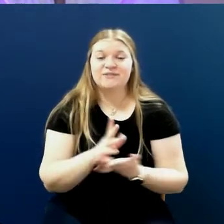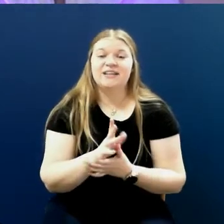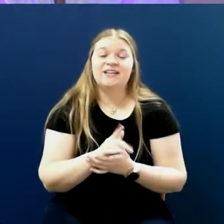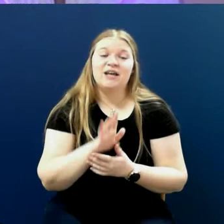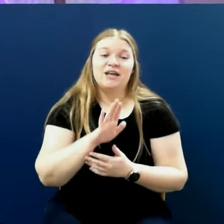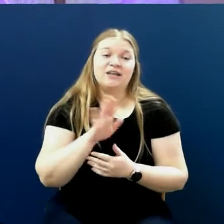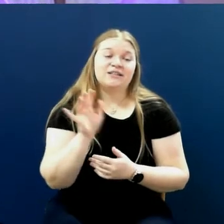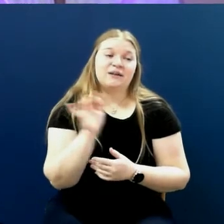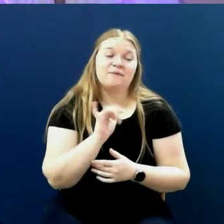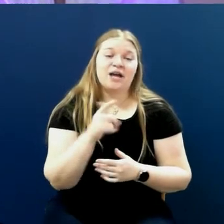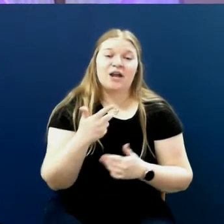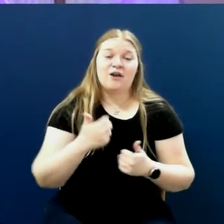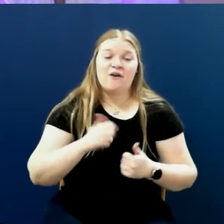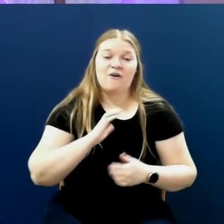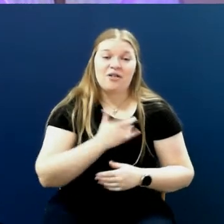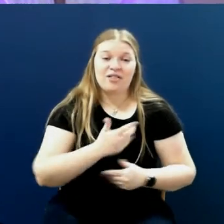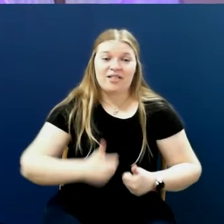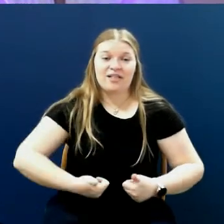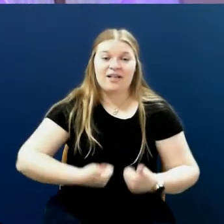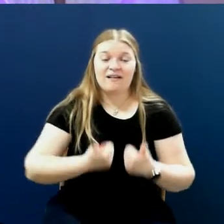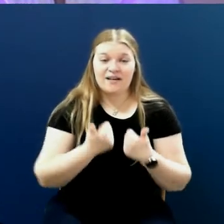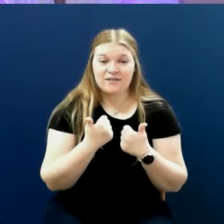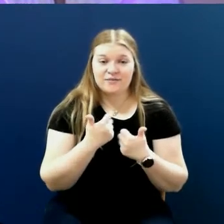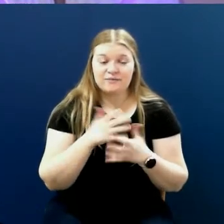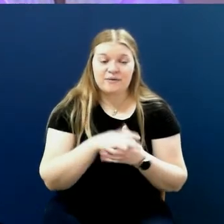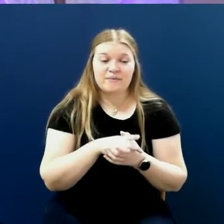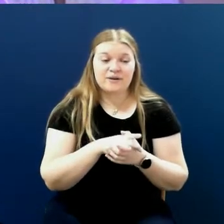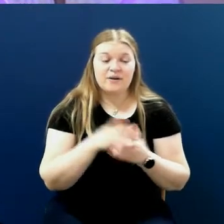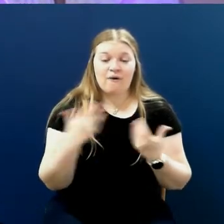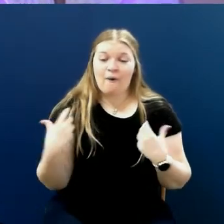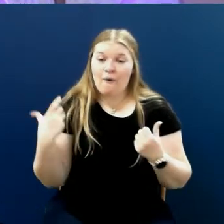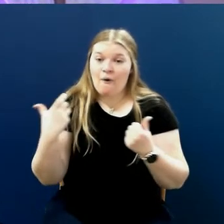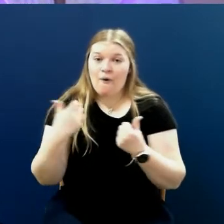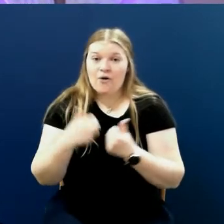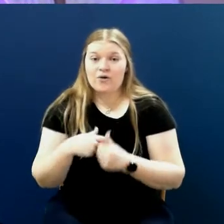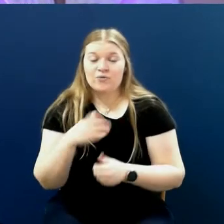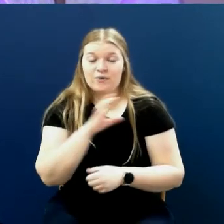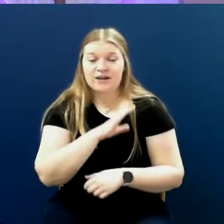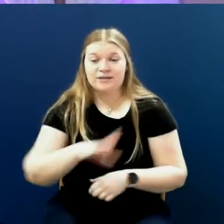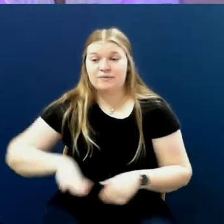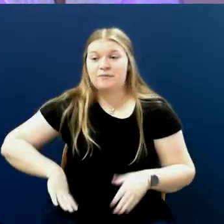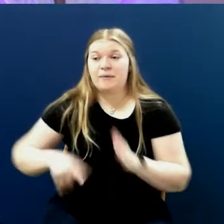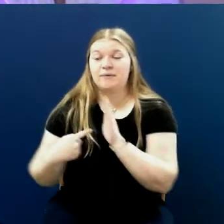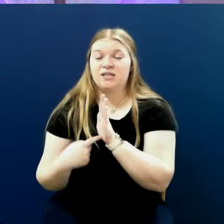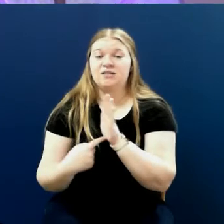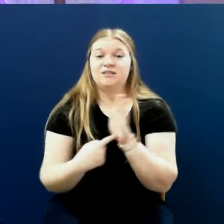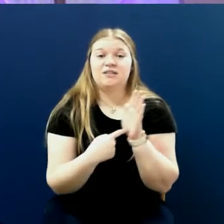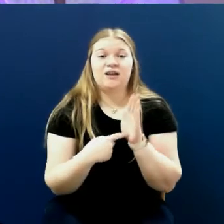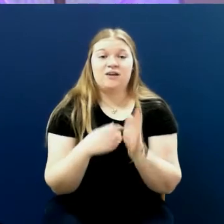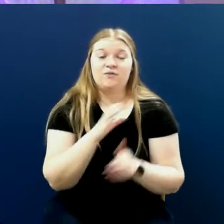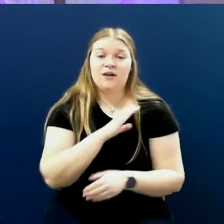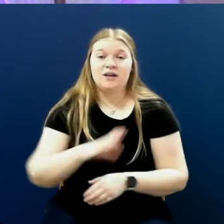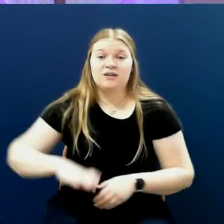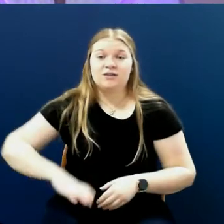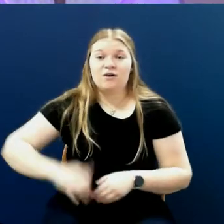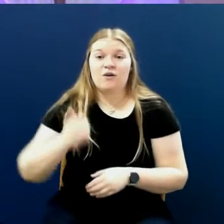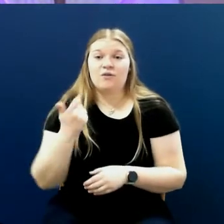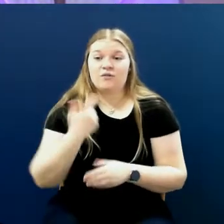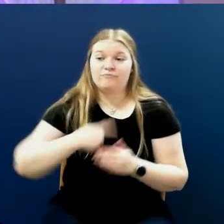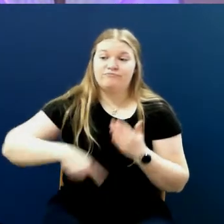lives, biblically speaking. May we put on Christ. May we represent Christ to all who are around